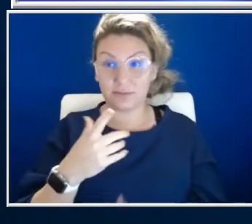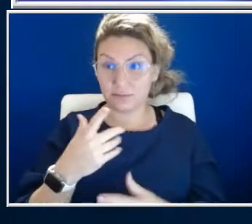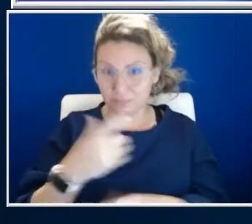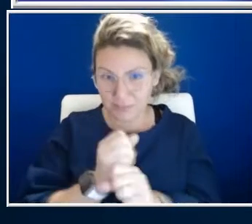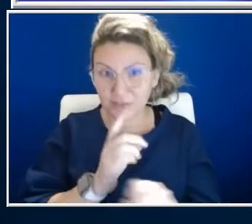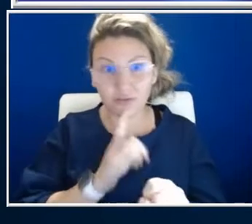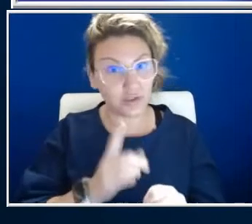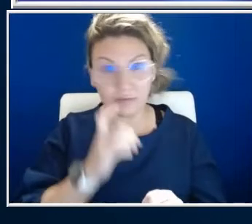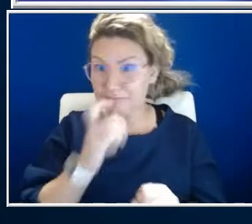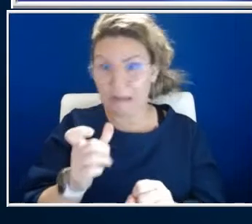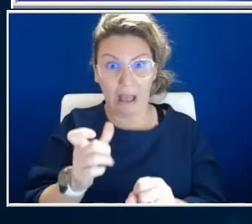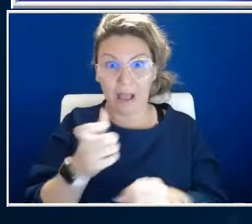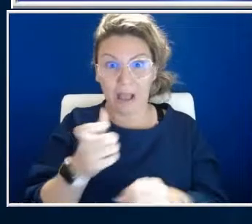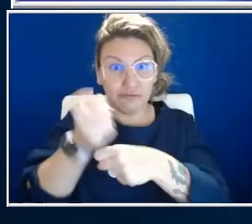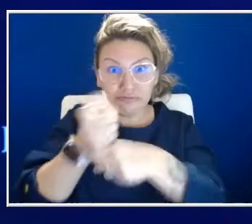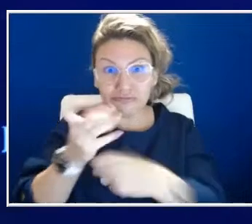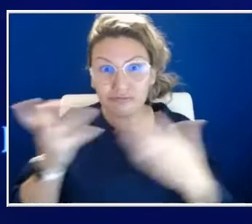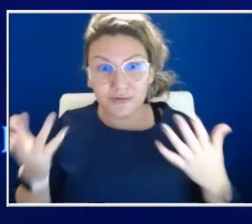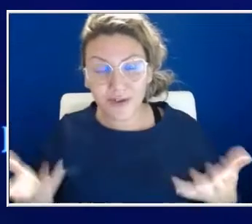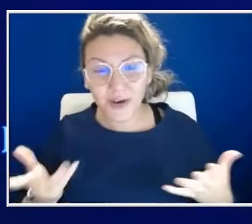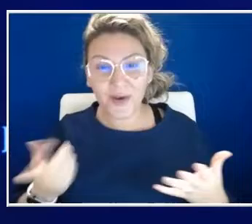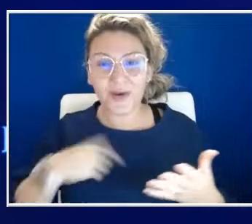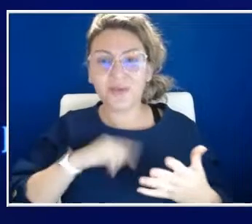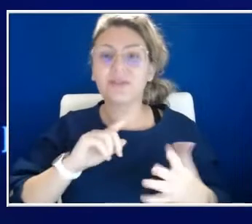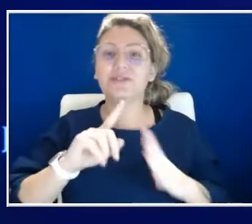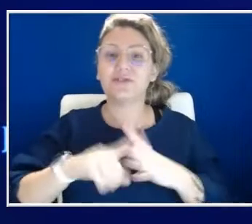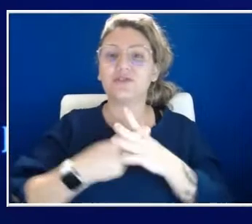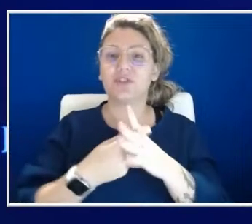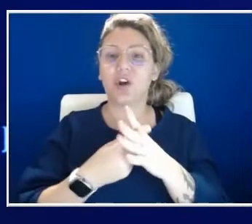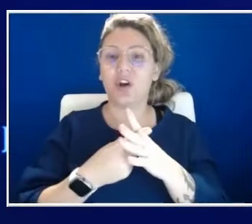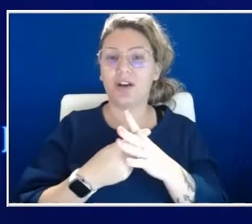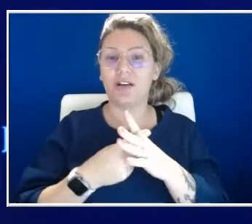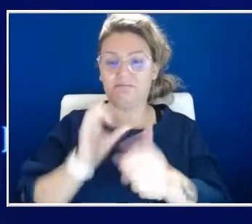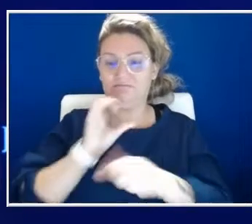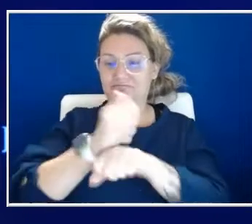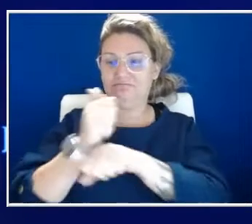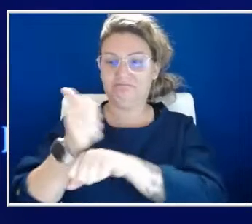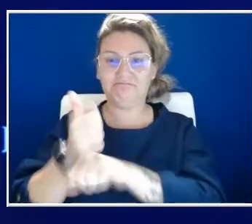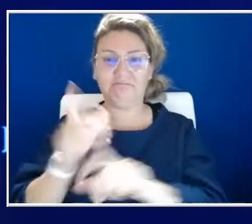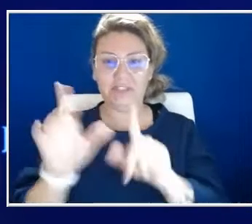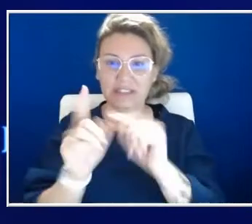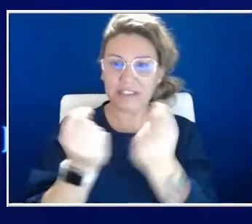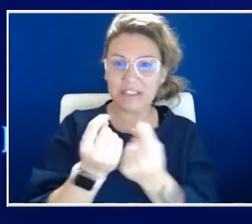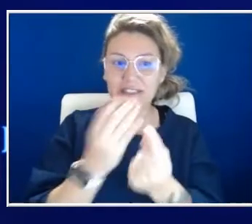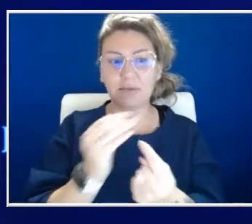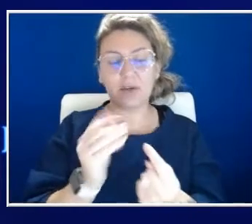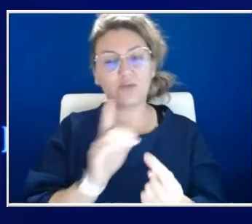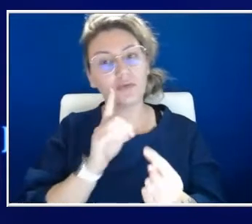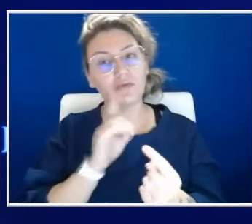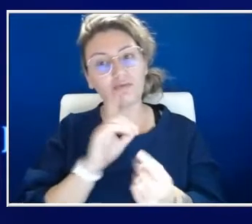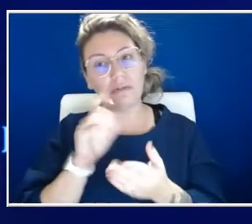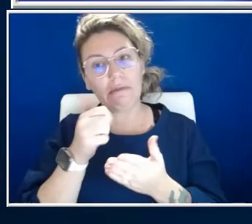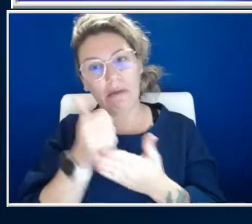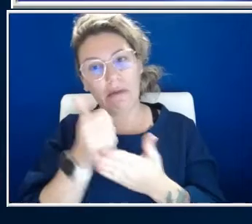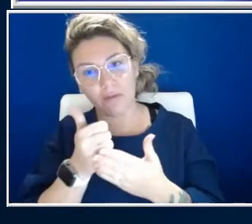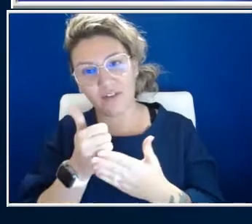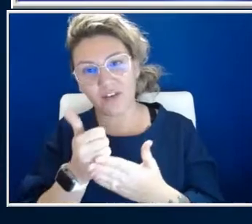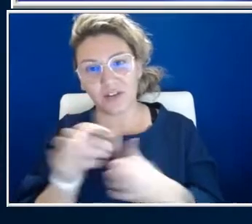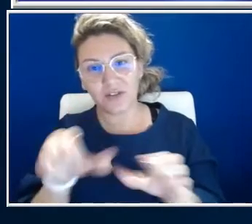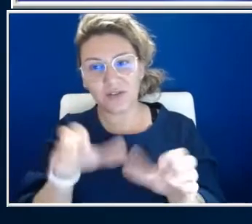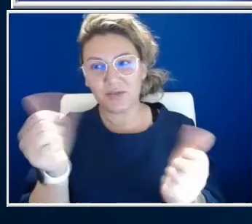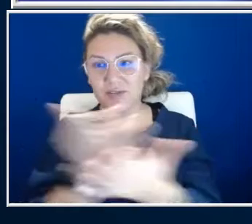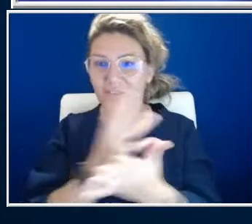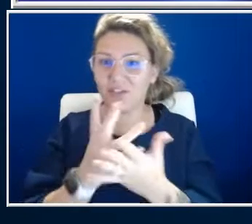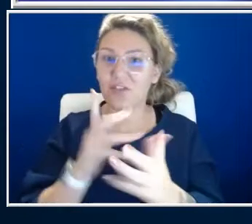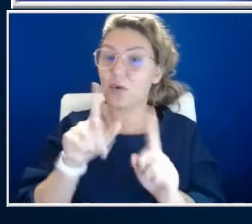pranked, then we sort of started mobilizing the team, and he was incredibly helpful in helping us do that. Once you got to the zoo, was